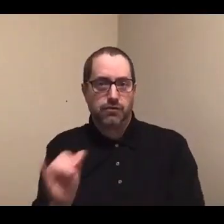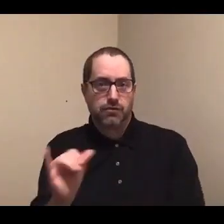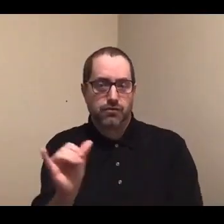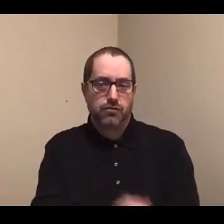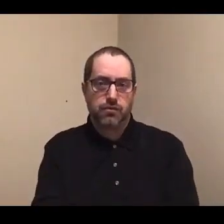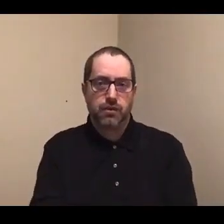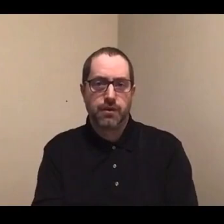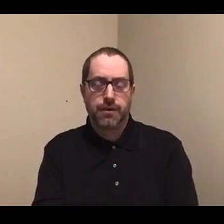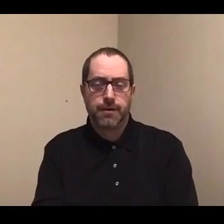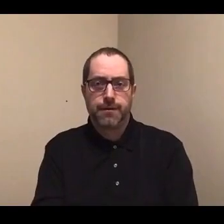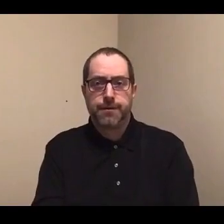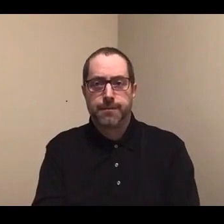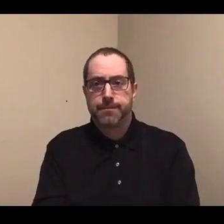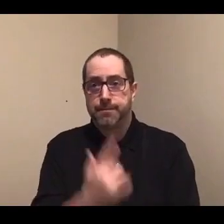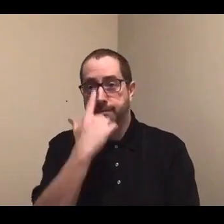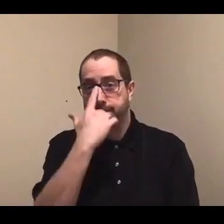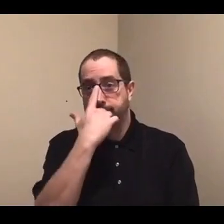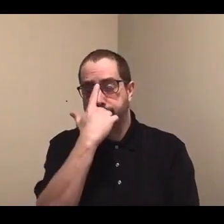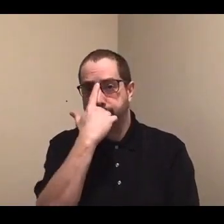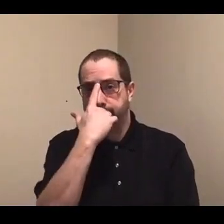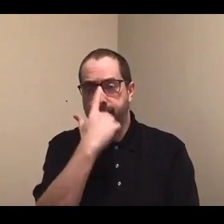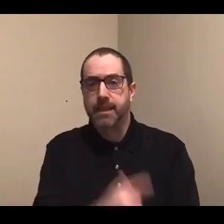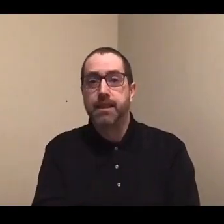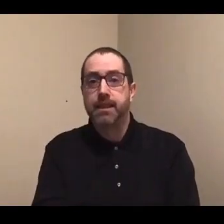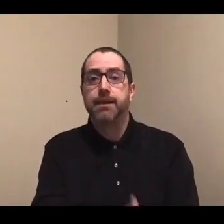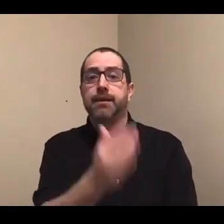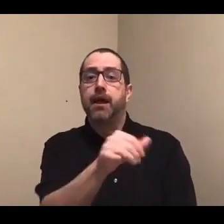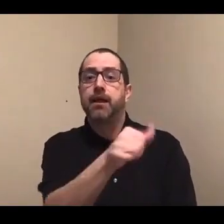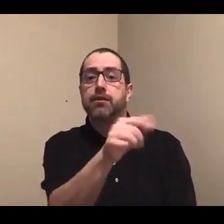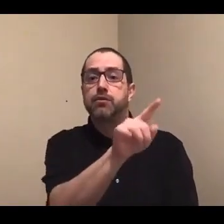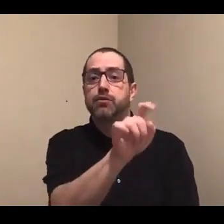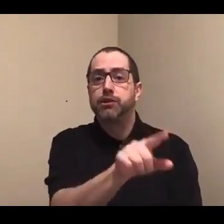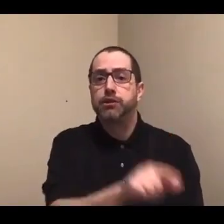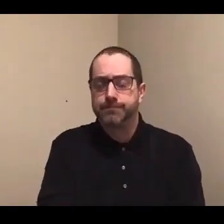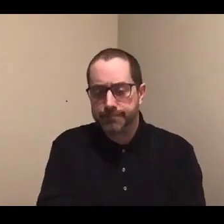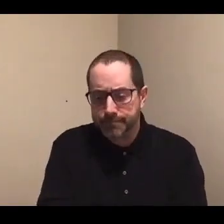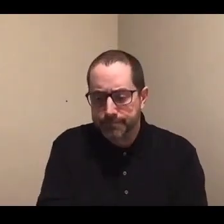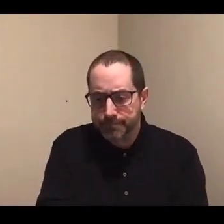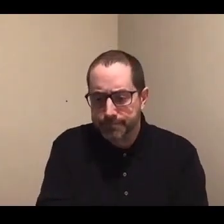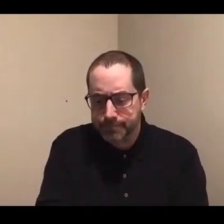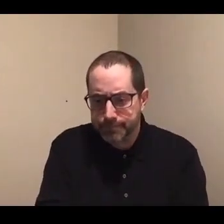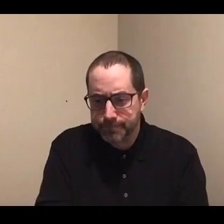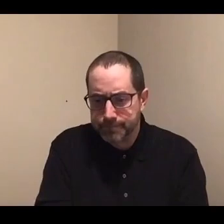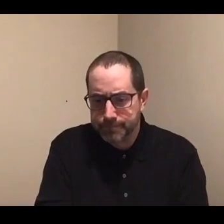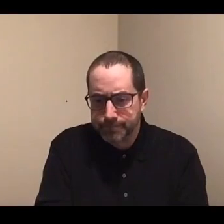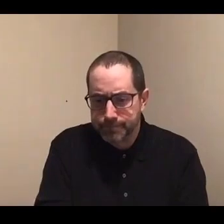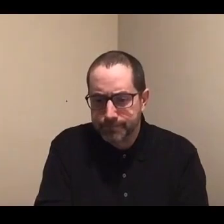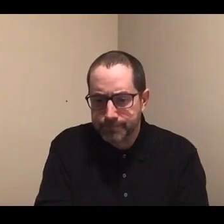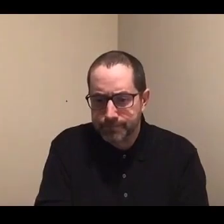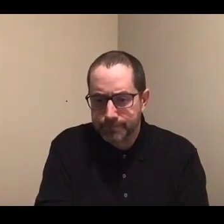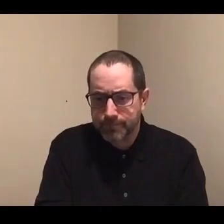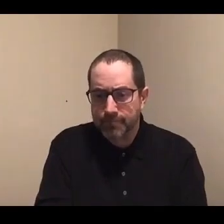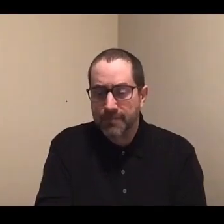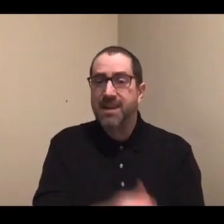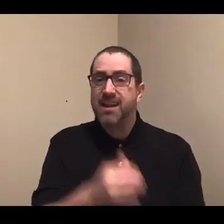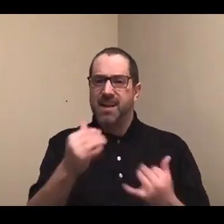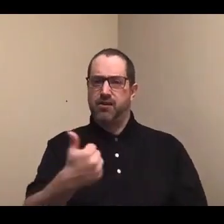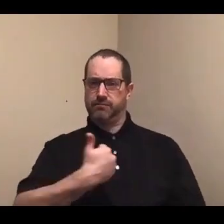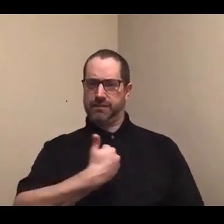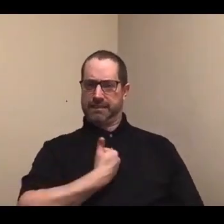We'll take a question in the room. Steph? For either of you, now that we're moving to a self-booking system, is there going to be any